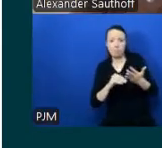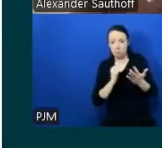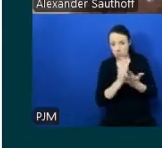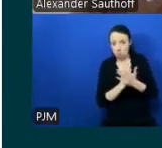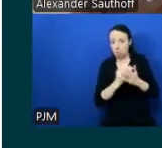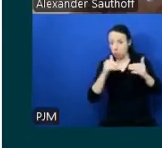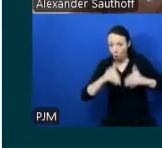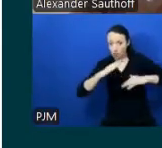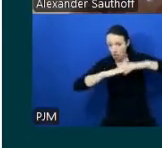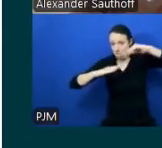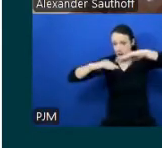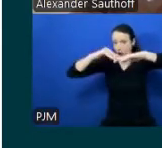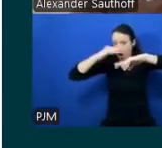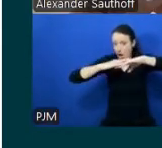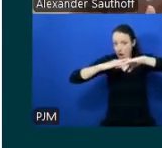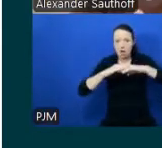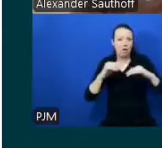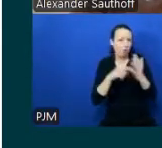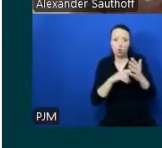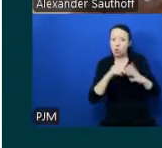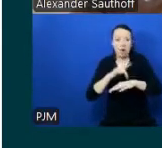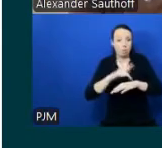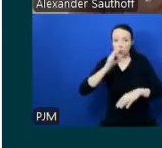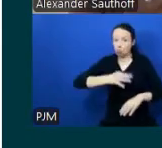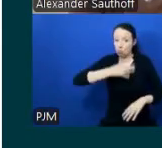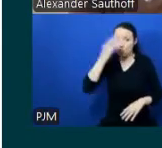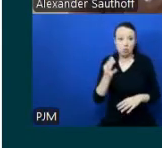city. So they are able to adapt